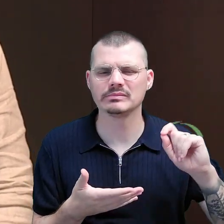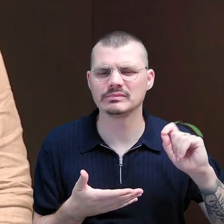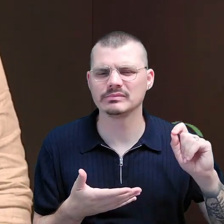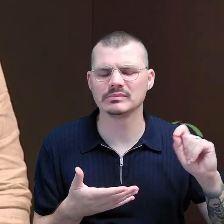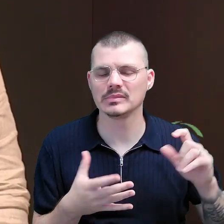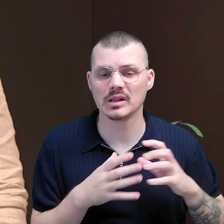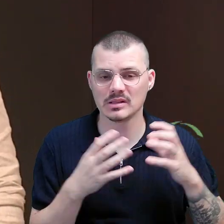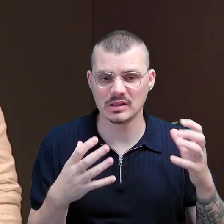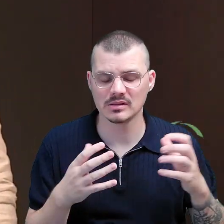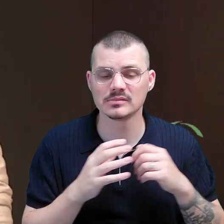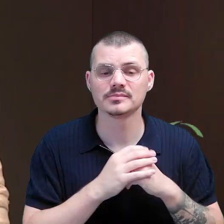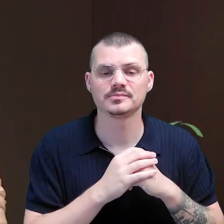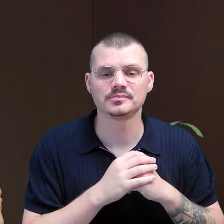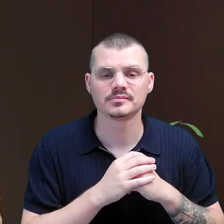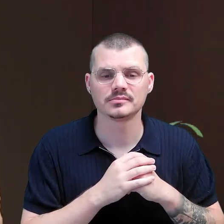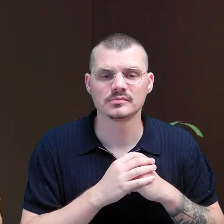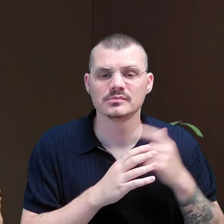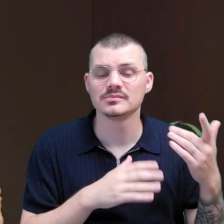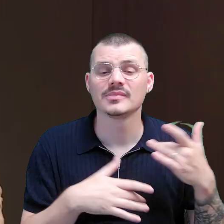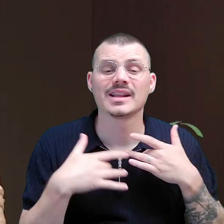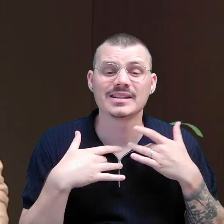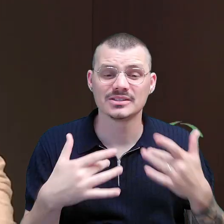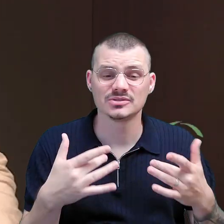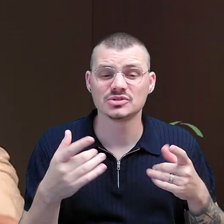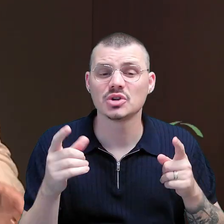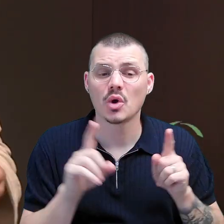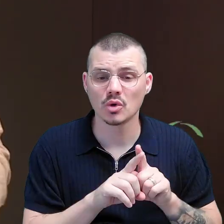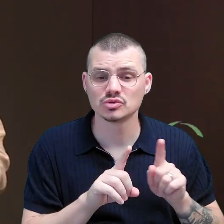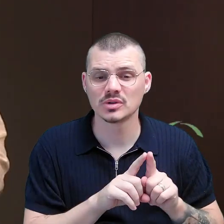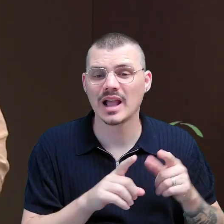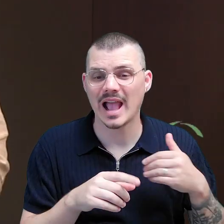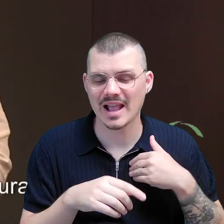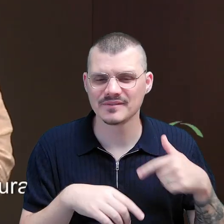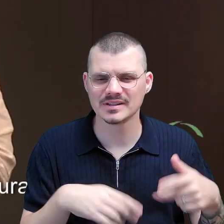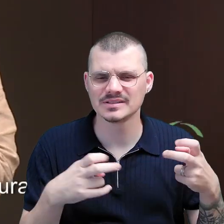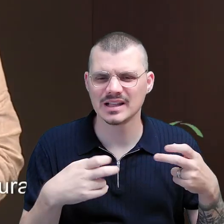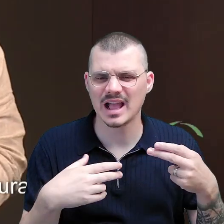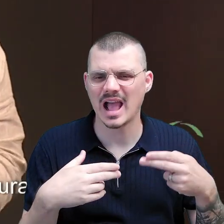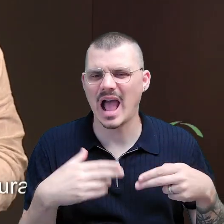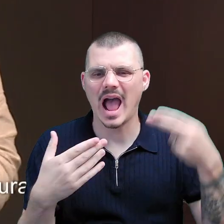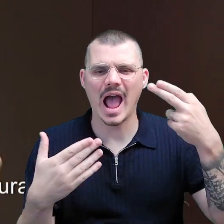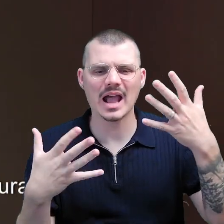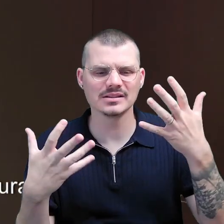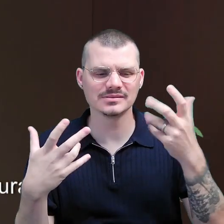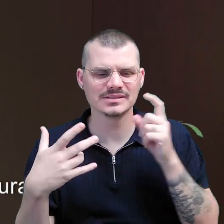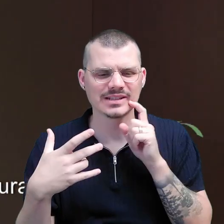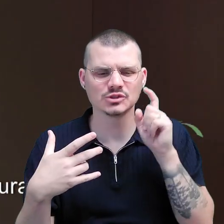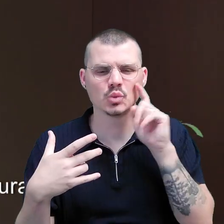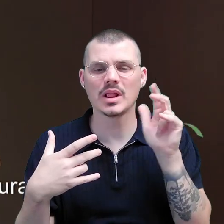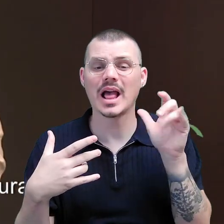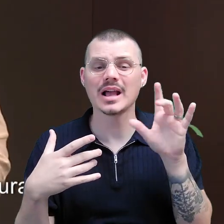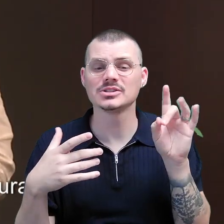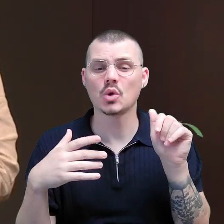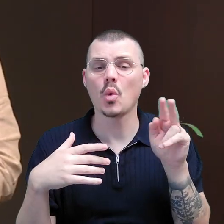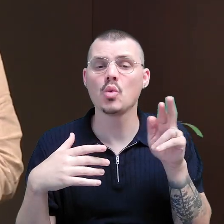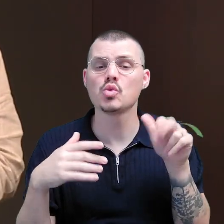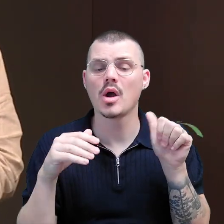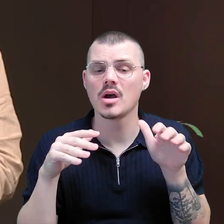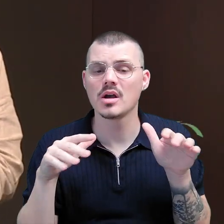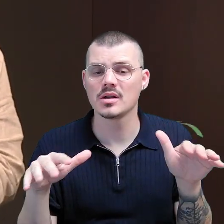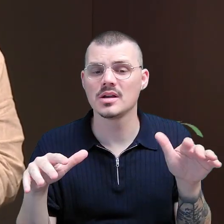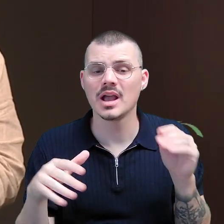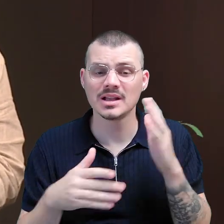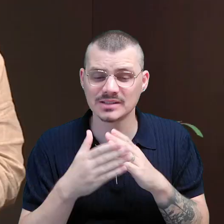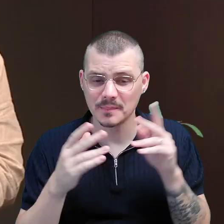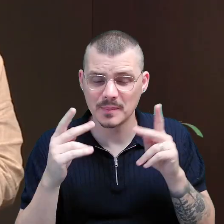lot. And they tend to also sometimes have this highly sexualized aura.